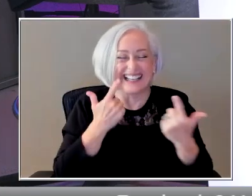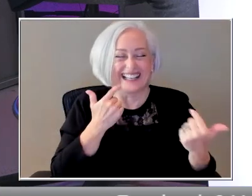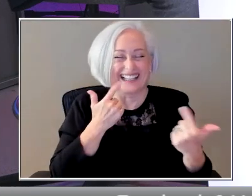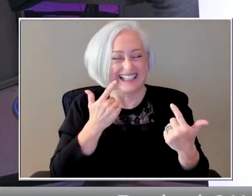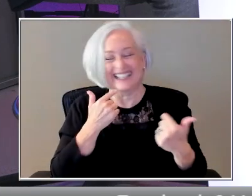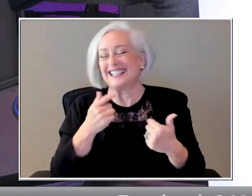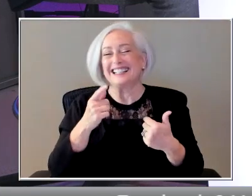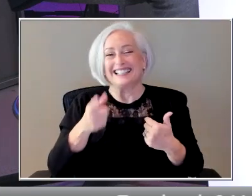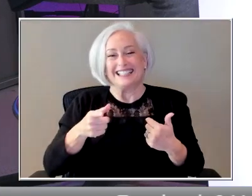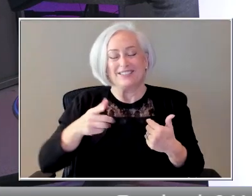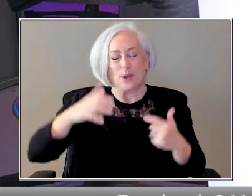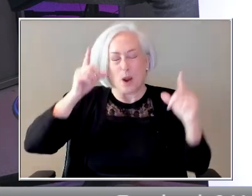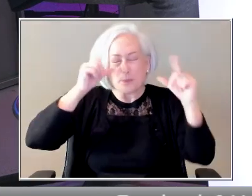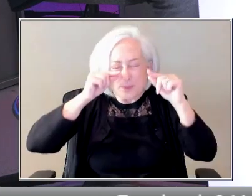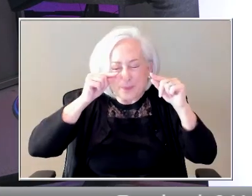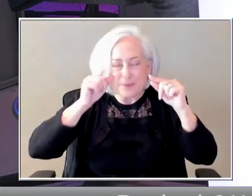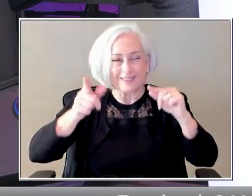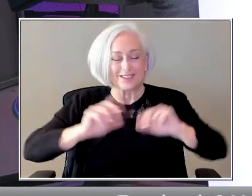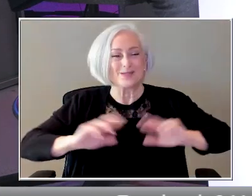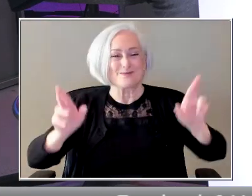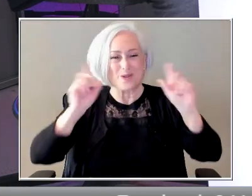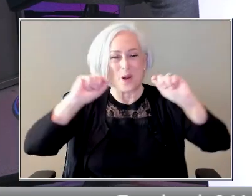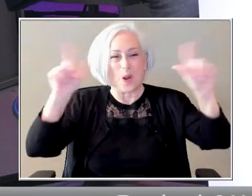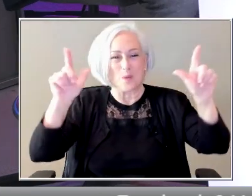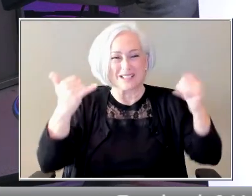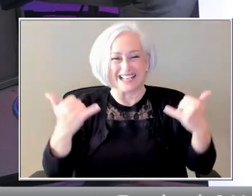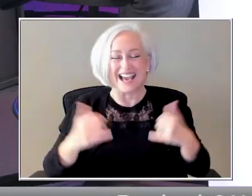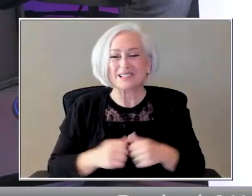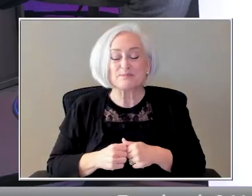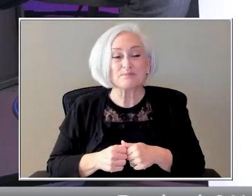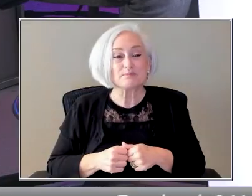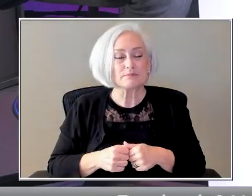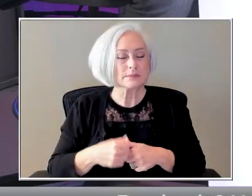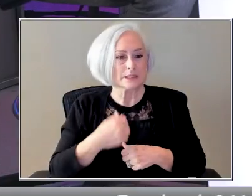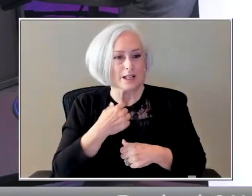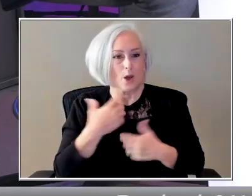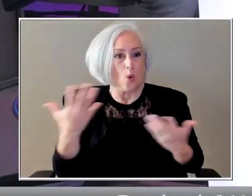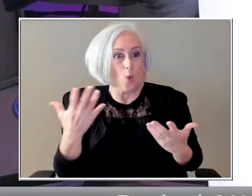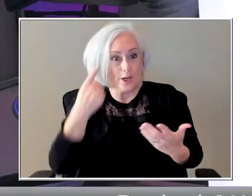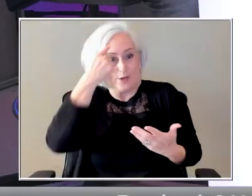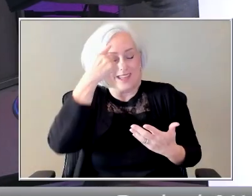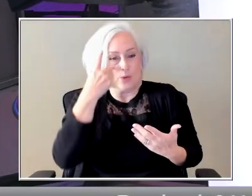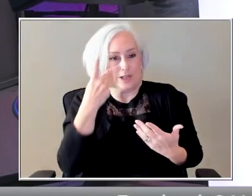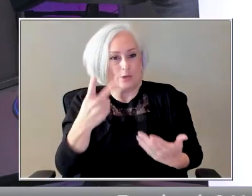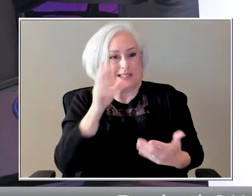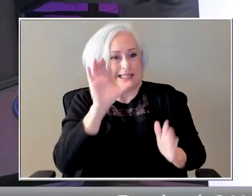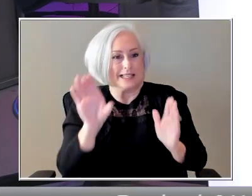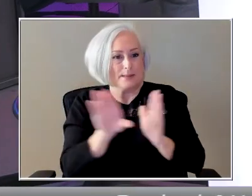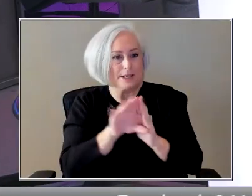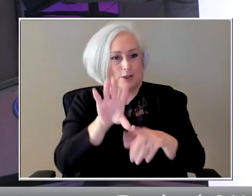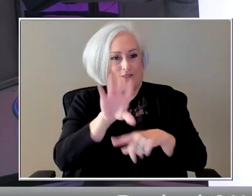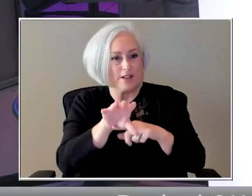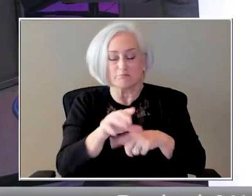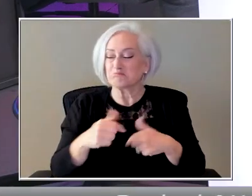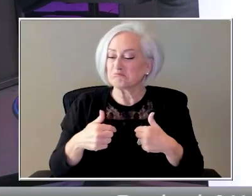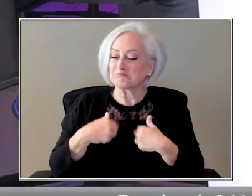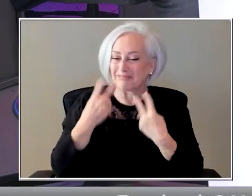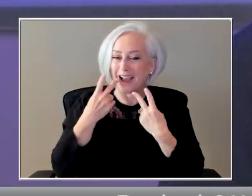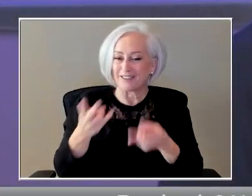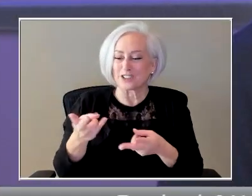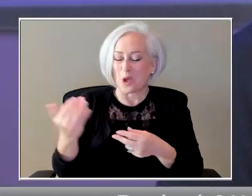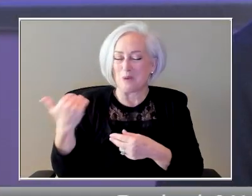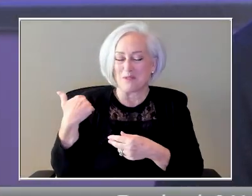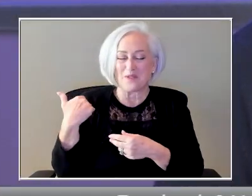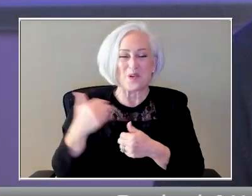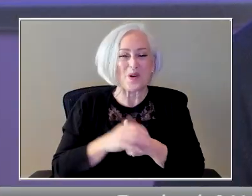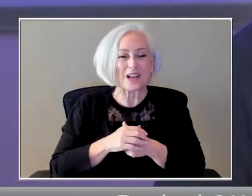for surgery images, you can open your eyes now. What's it like to see those images, Kim? Well, I had seen some of those images as well, and we